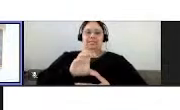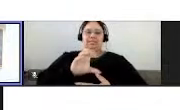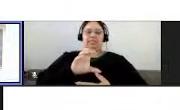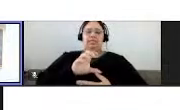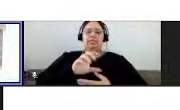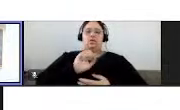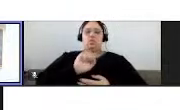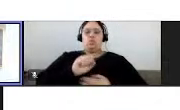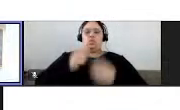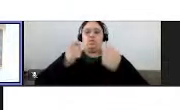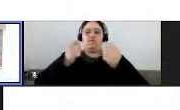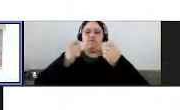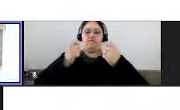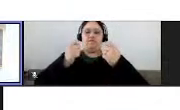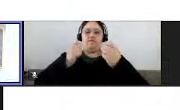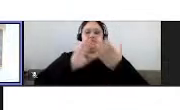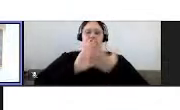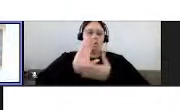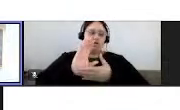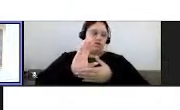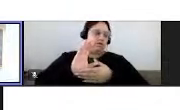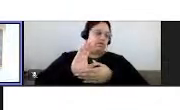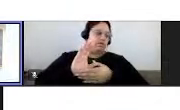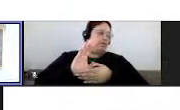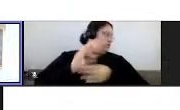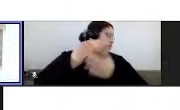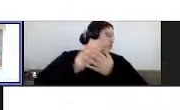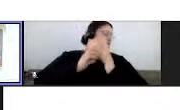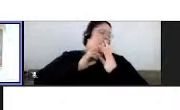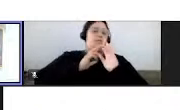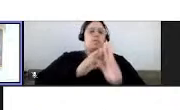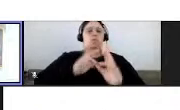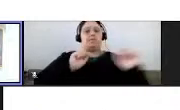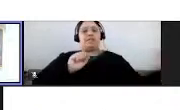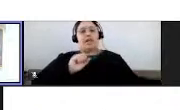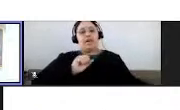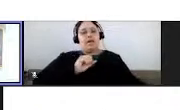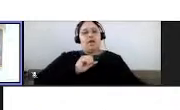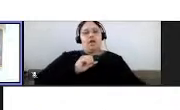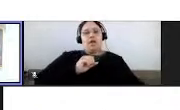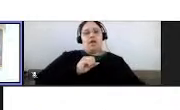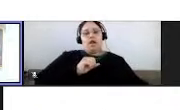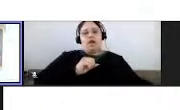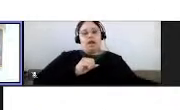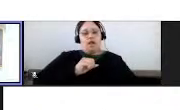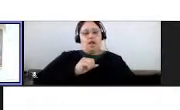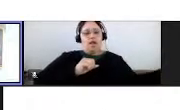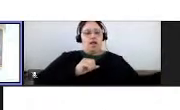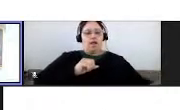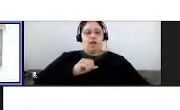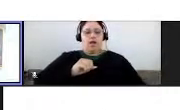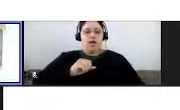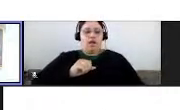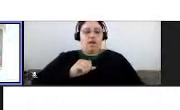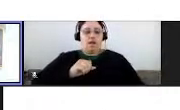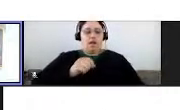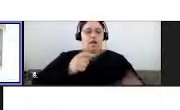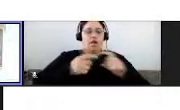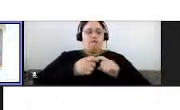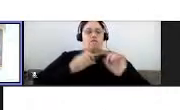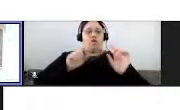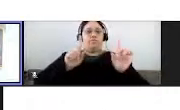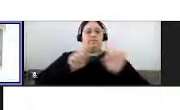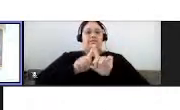229 million in terms of Freeport Saldanha from the same fund. And then the Freeport Saldanha has